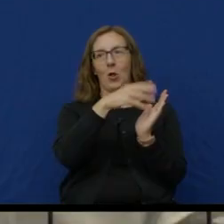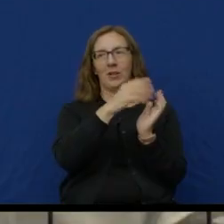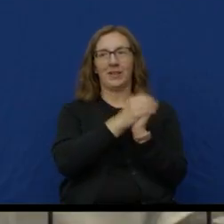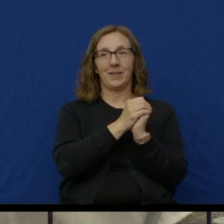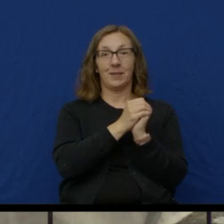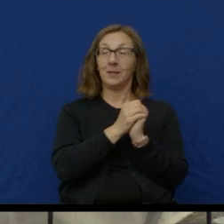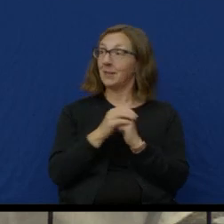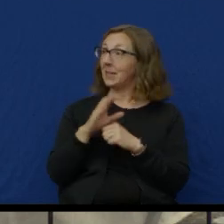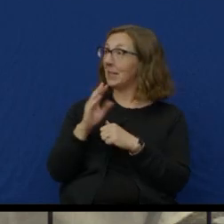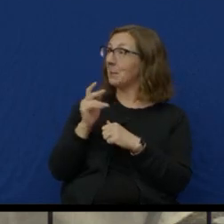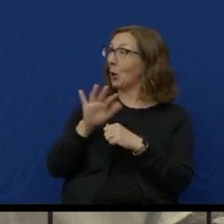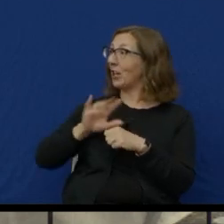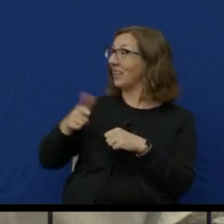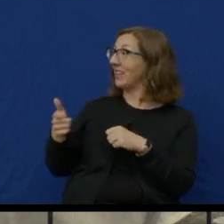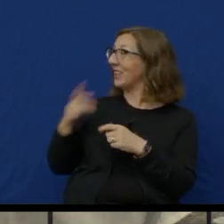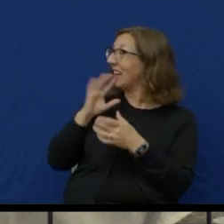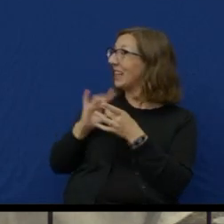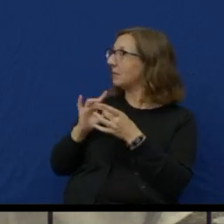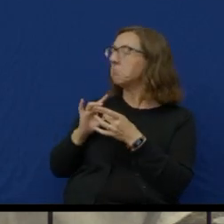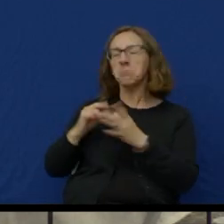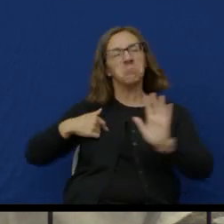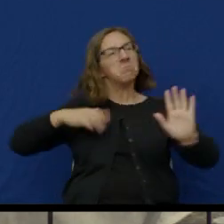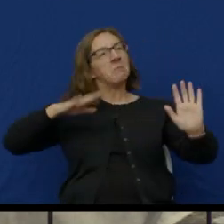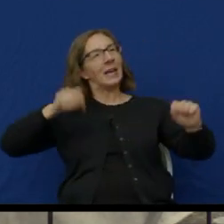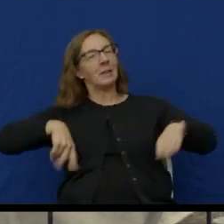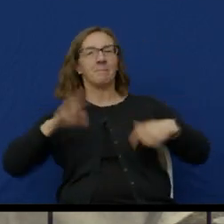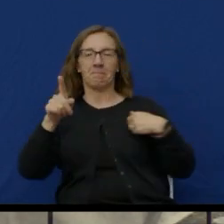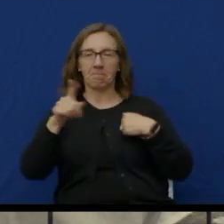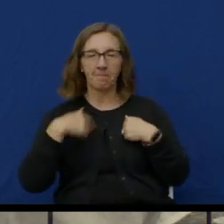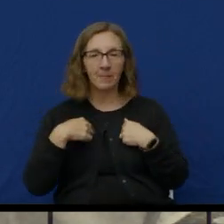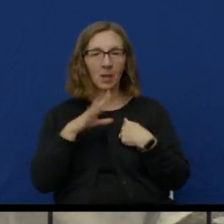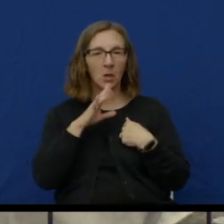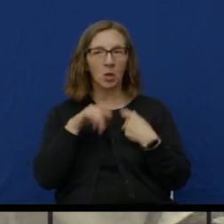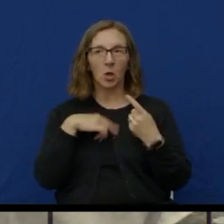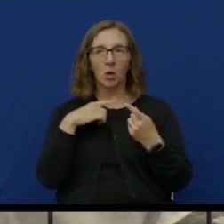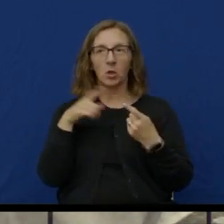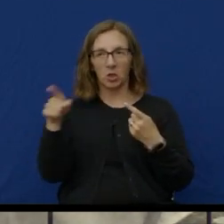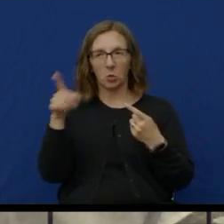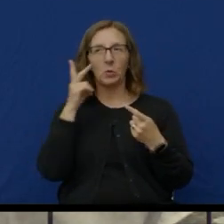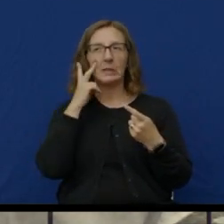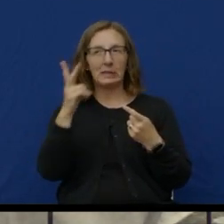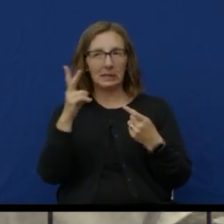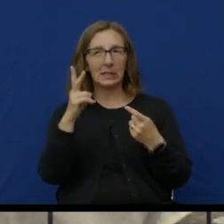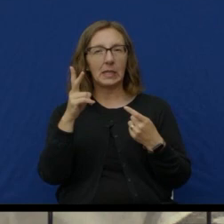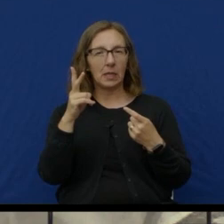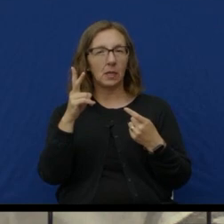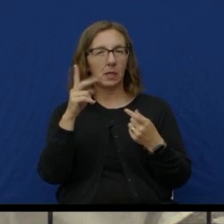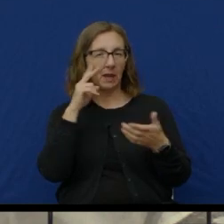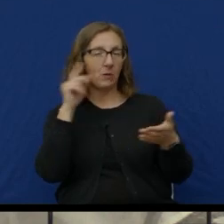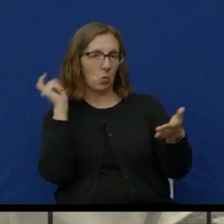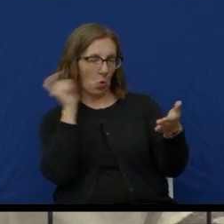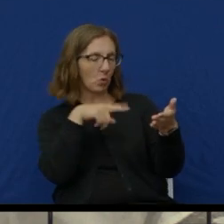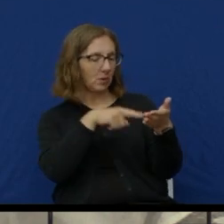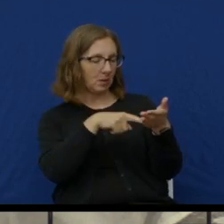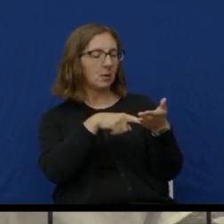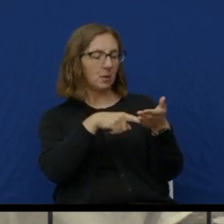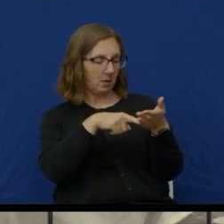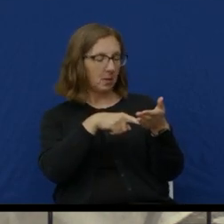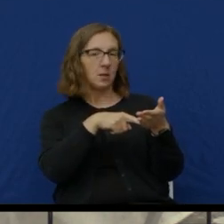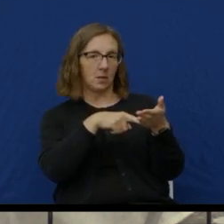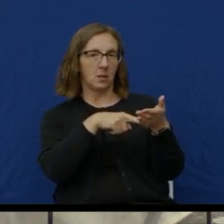ahead. Absolutely. So in the areas of emphasis, you will highlight and note where we are